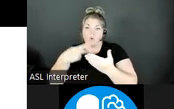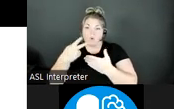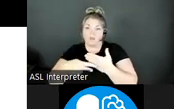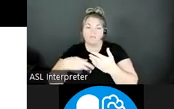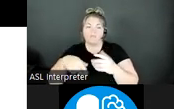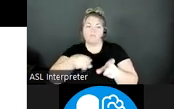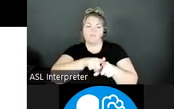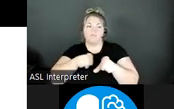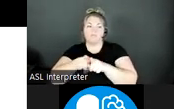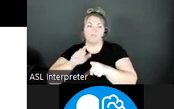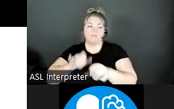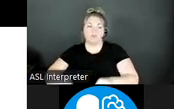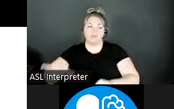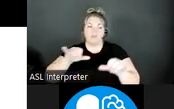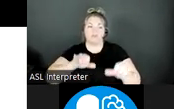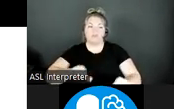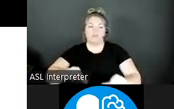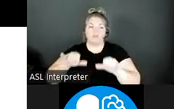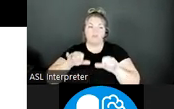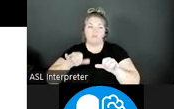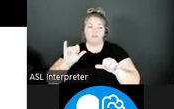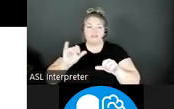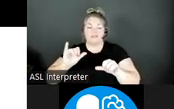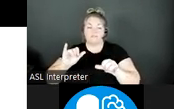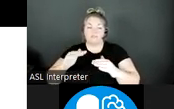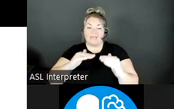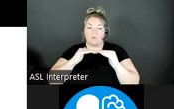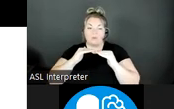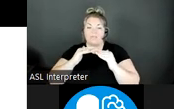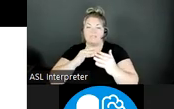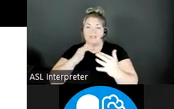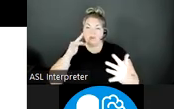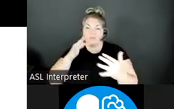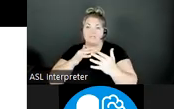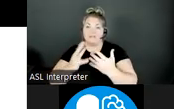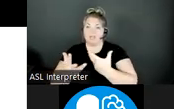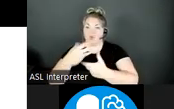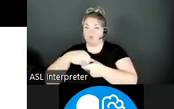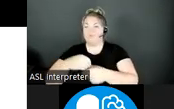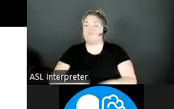our standardization of standards around things like equity, diversity, and inclusion.